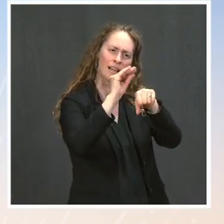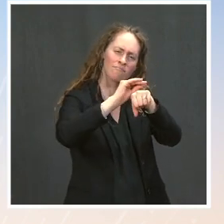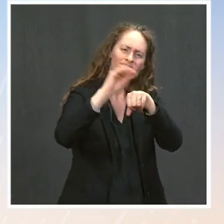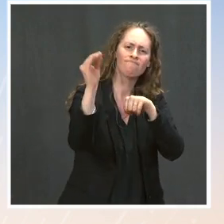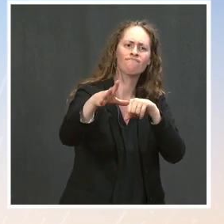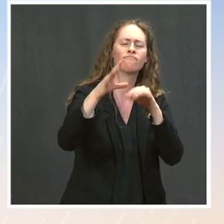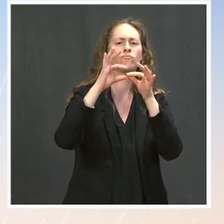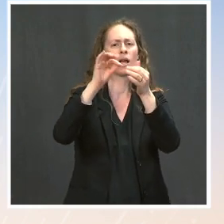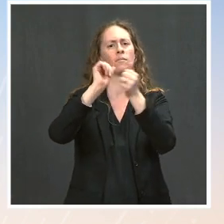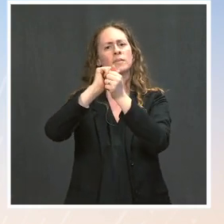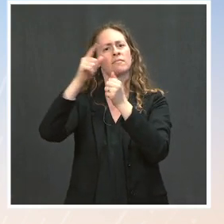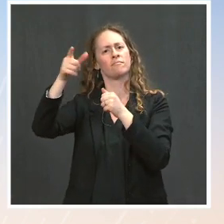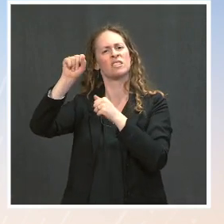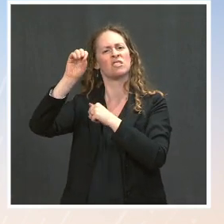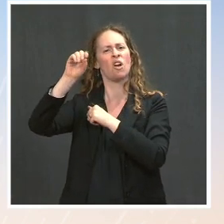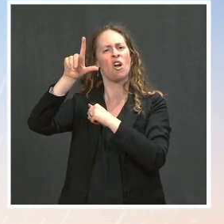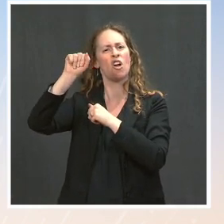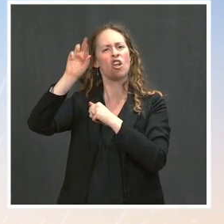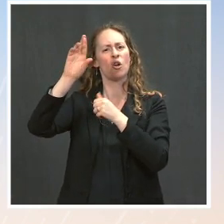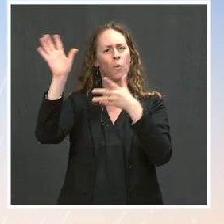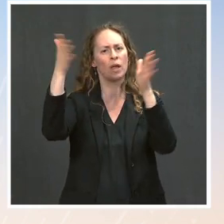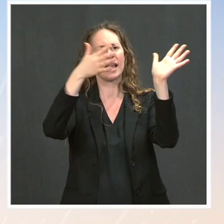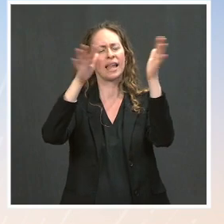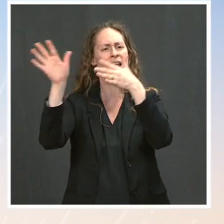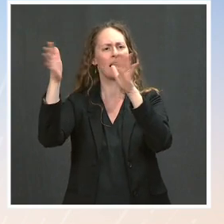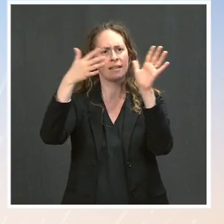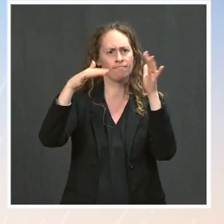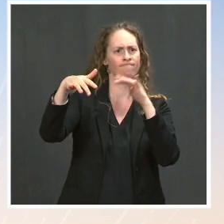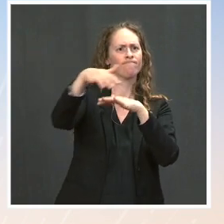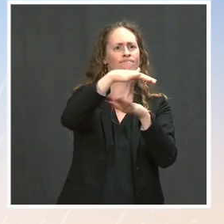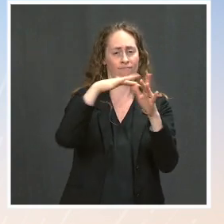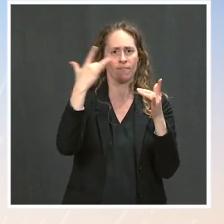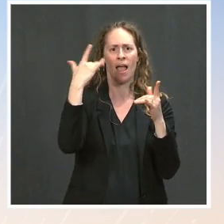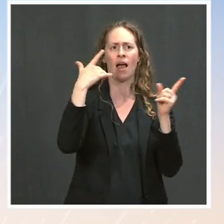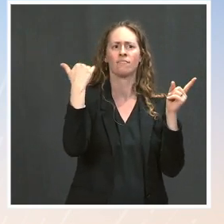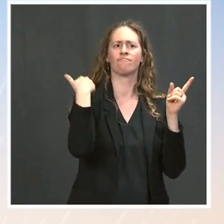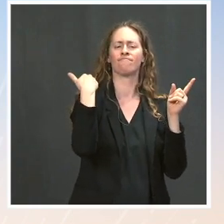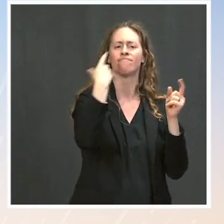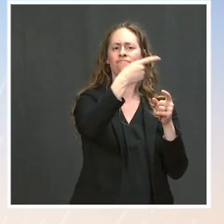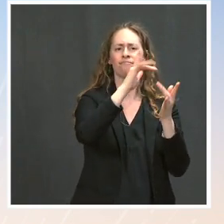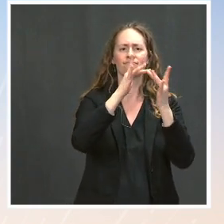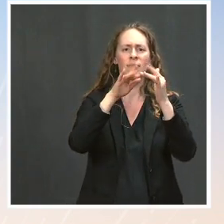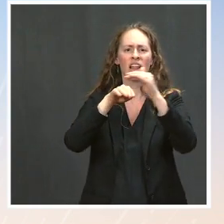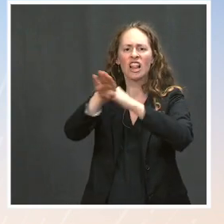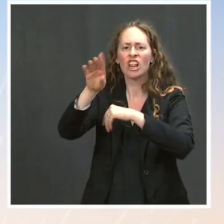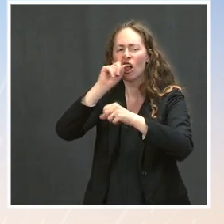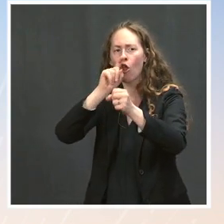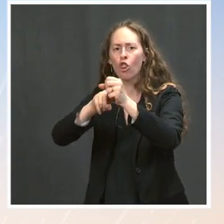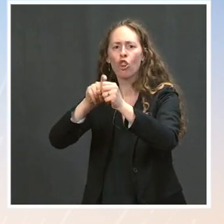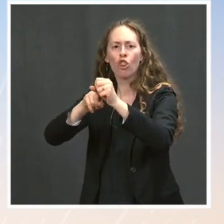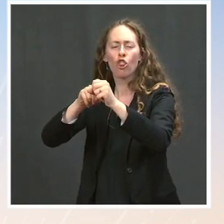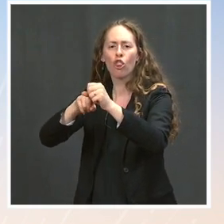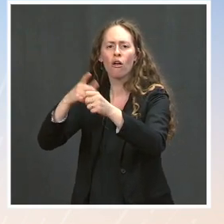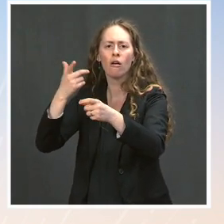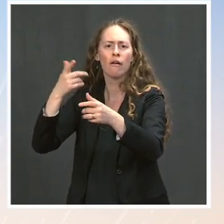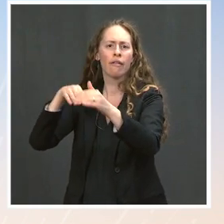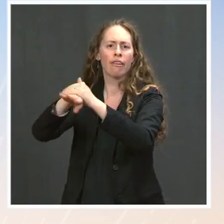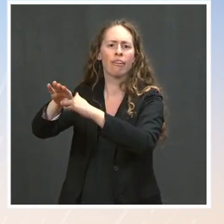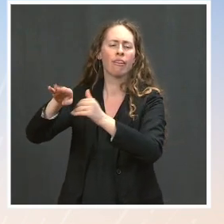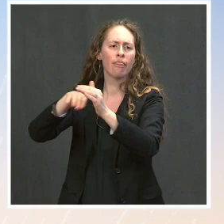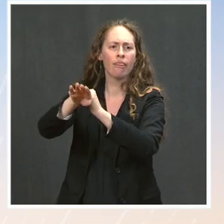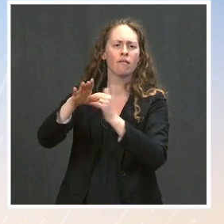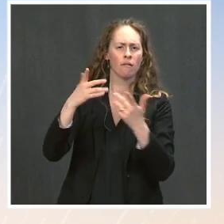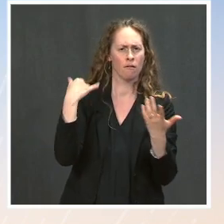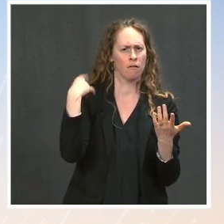attacks coming. How are we supposed to measure, since the president announced his sanctions 2 weeks